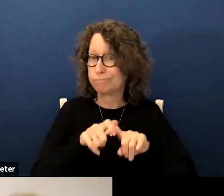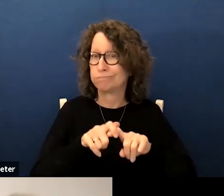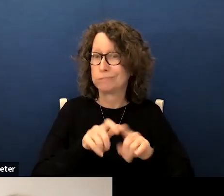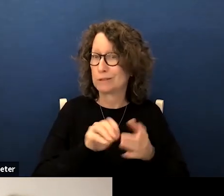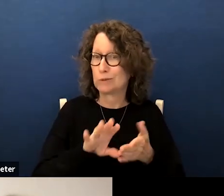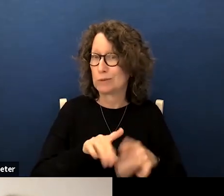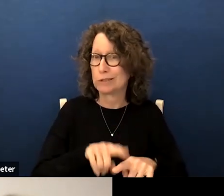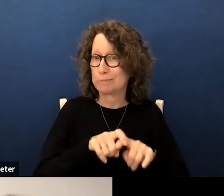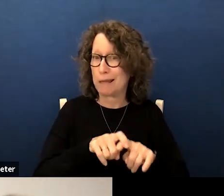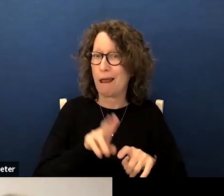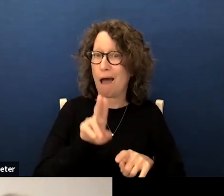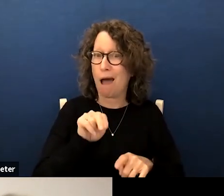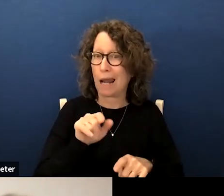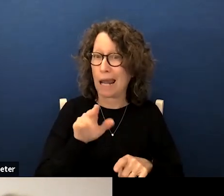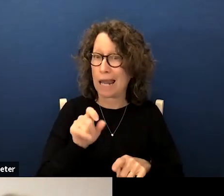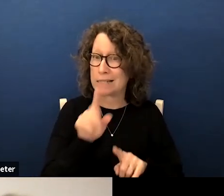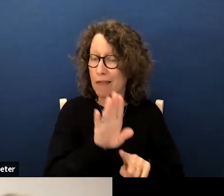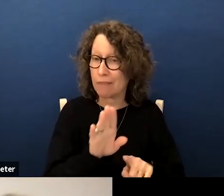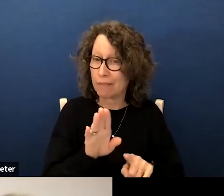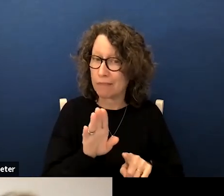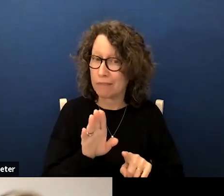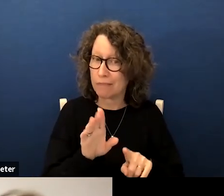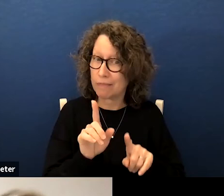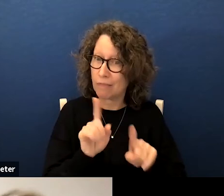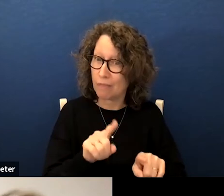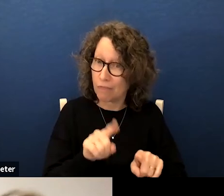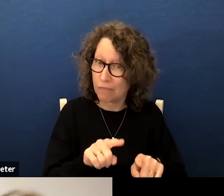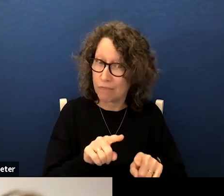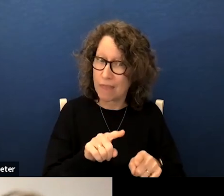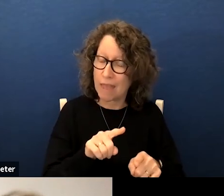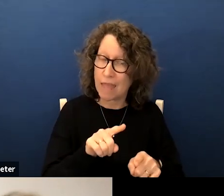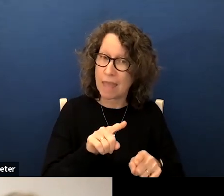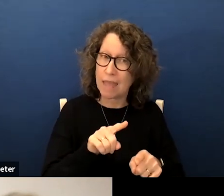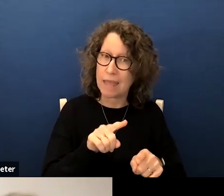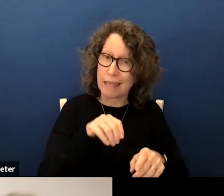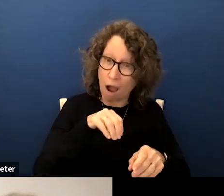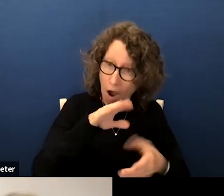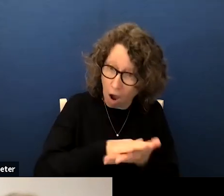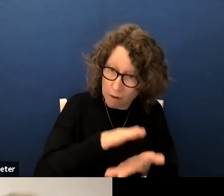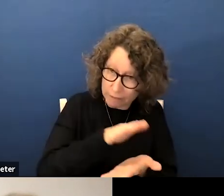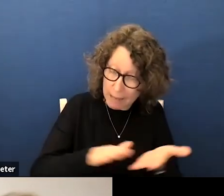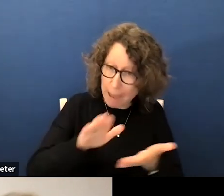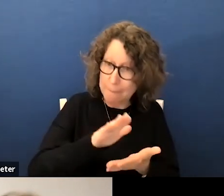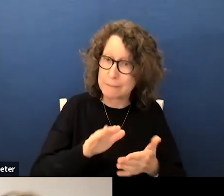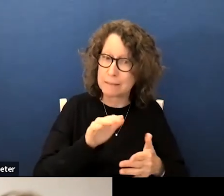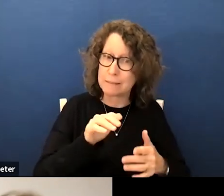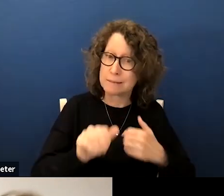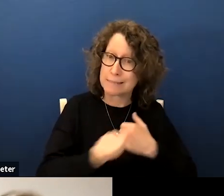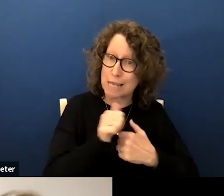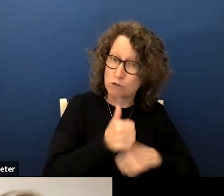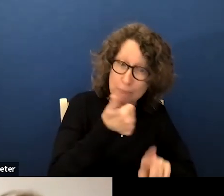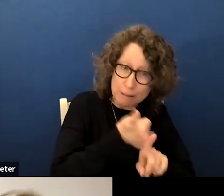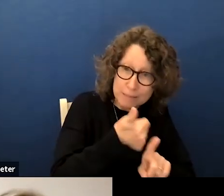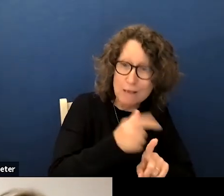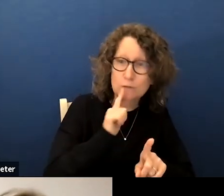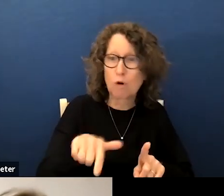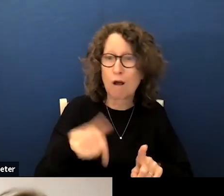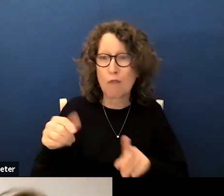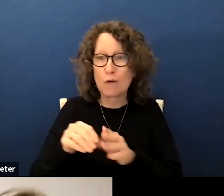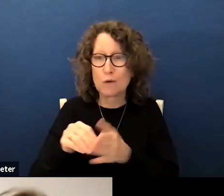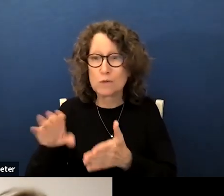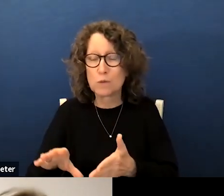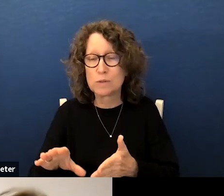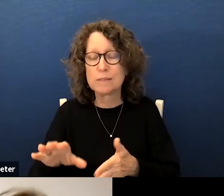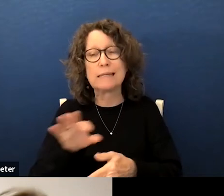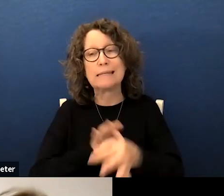unless their presence on campus poses a danger to themselves or others instead of students instead our